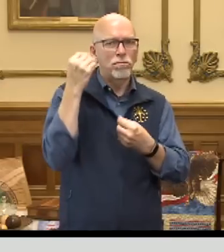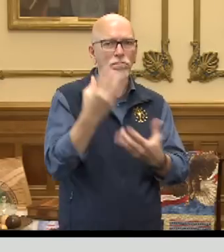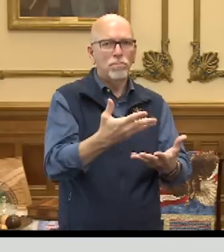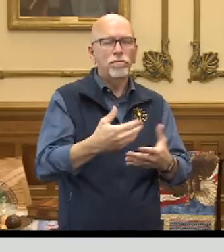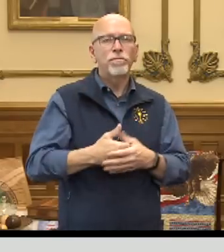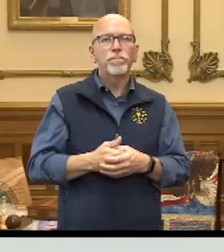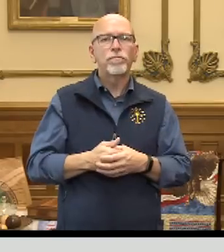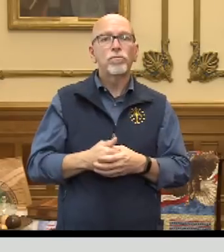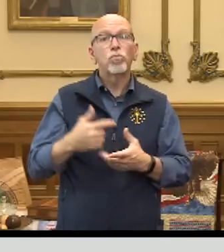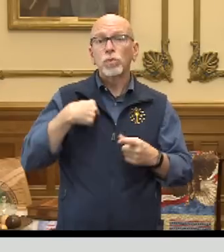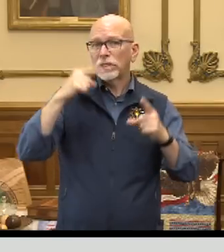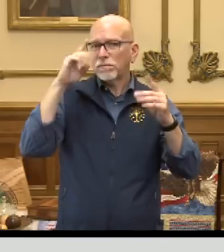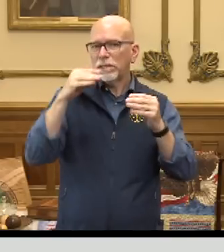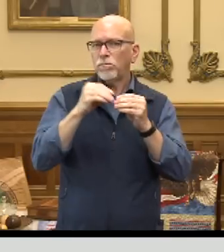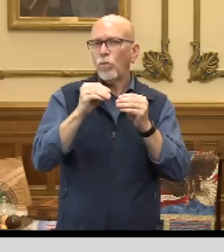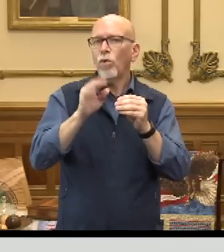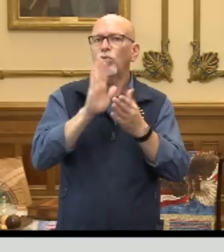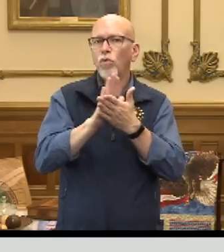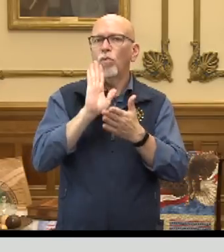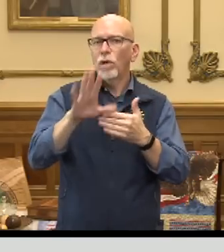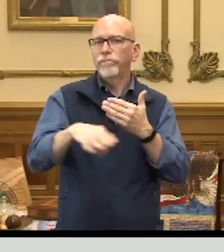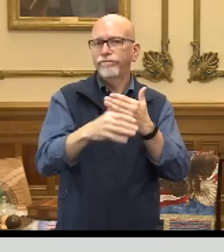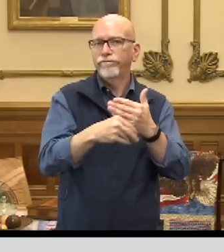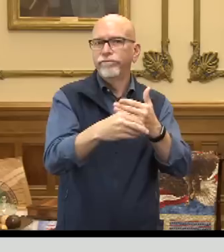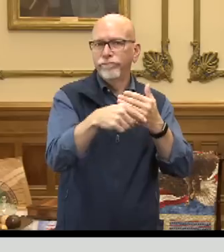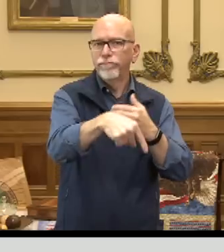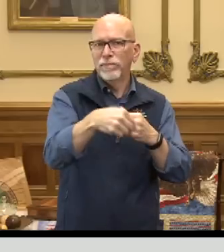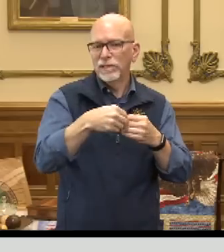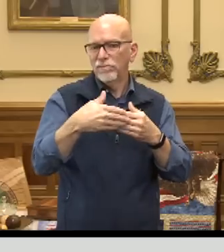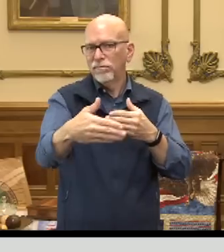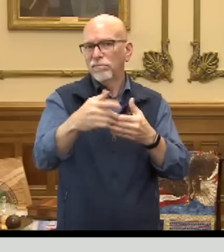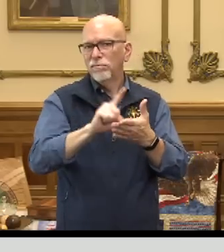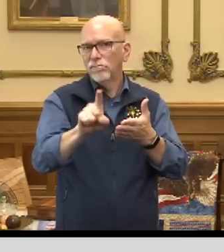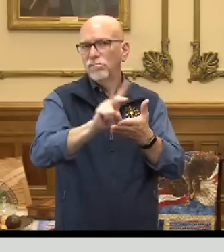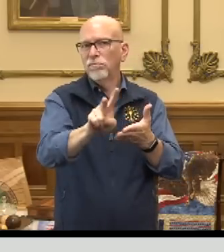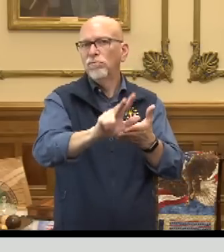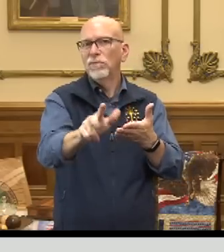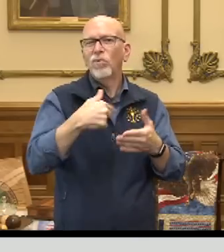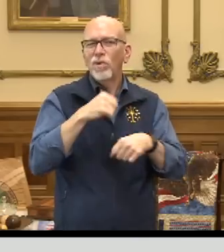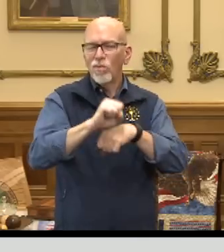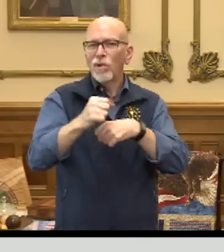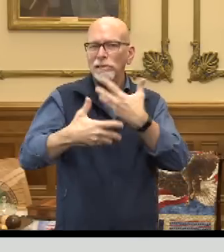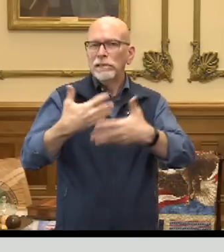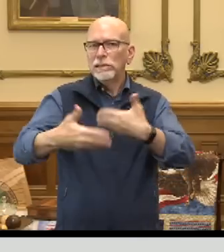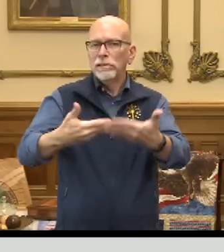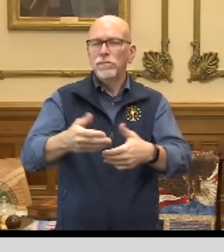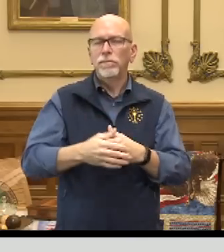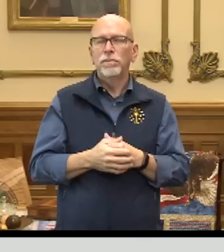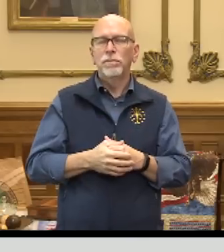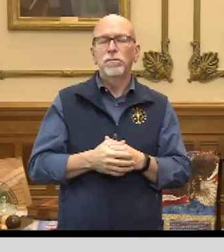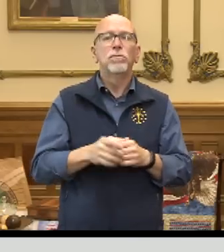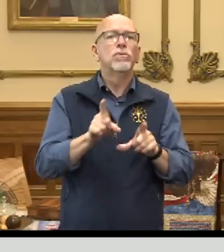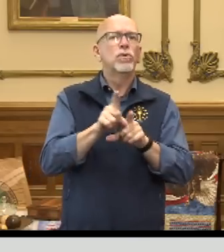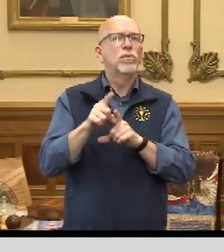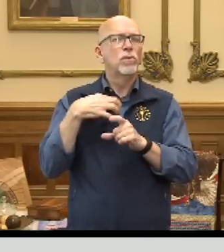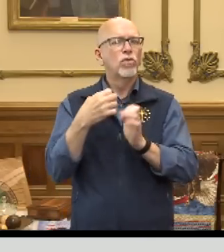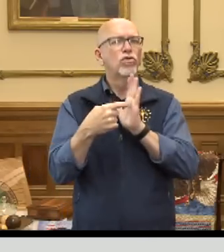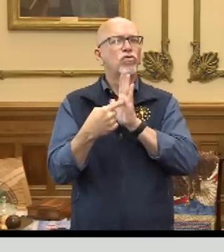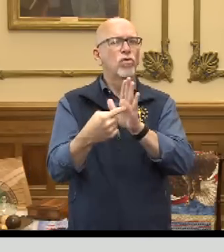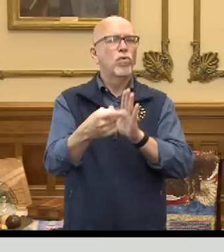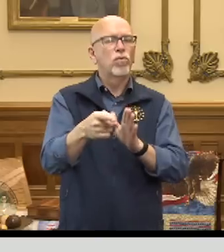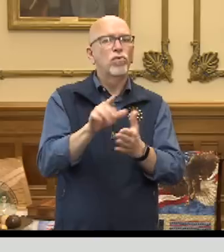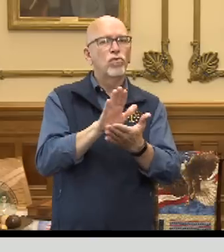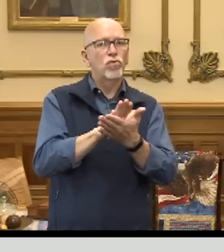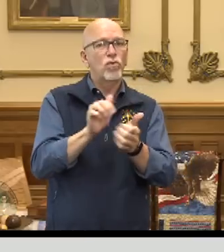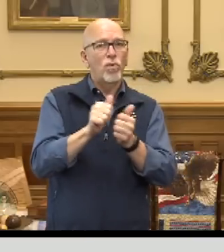We expect more schools to be included in the dashboard in the coming weeks as we work through this process. I also want to show you how a school